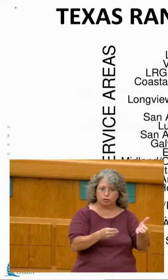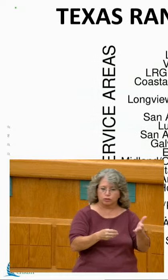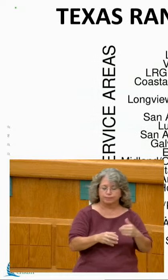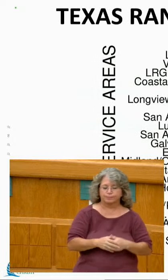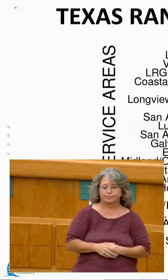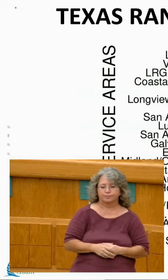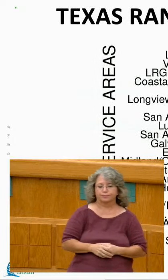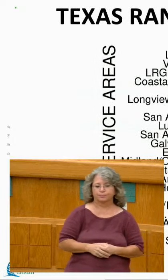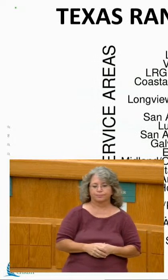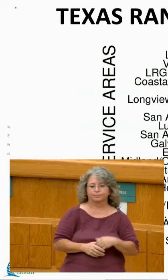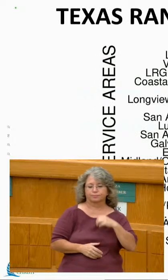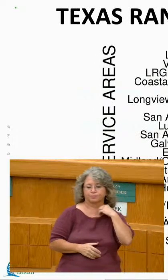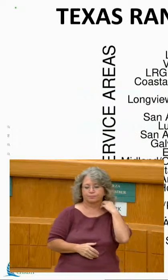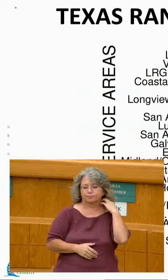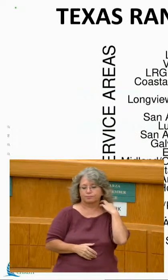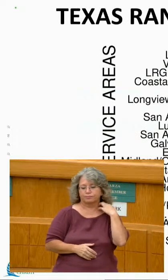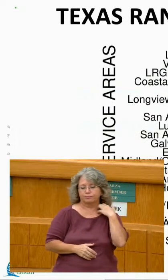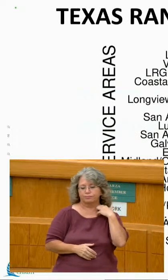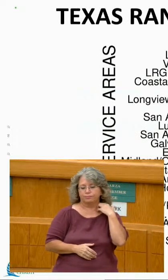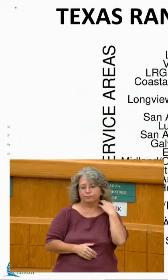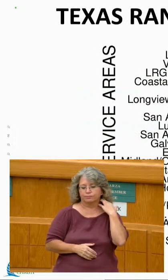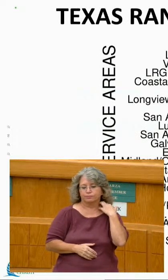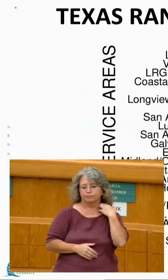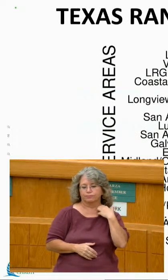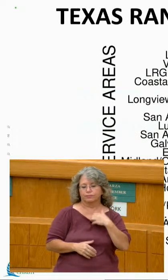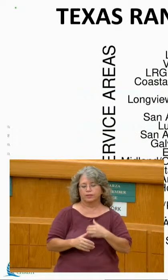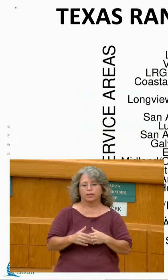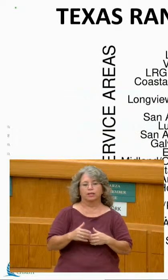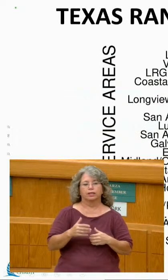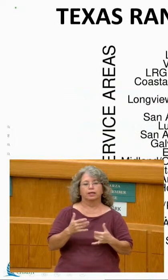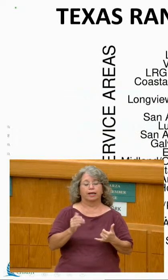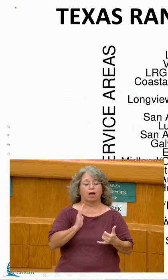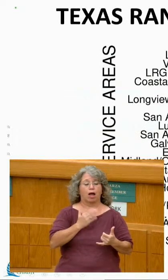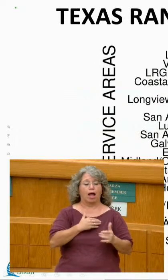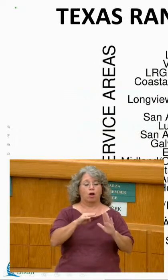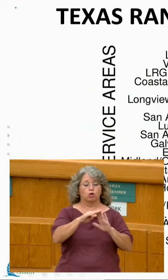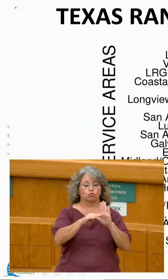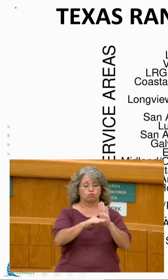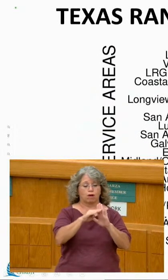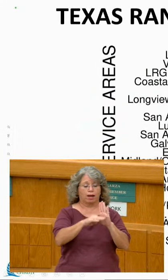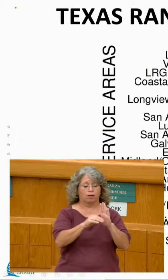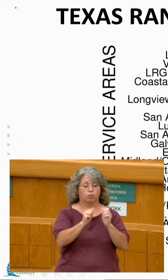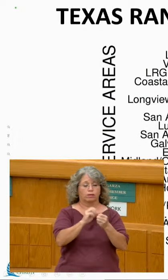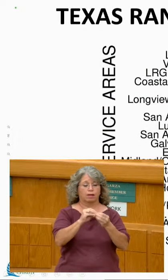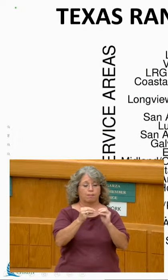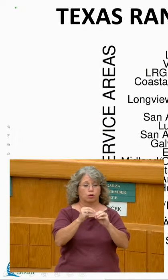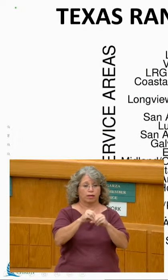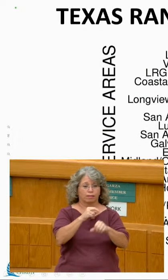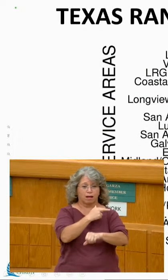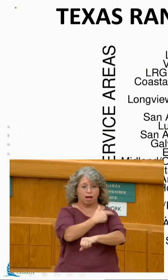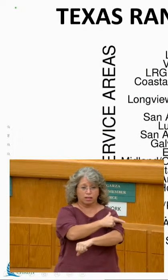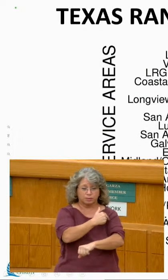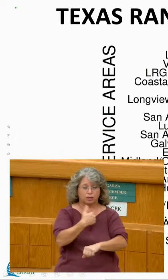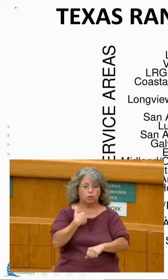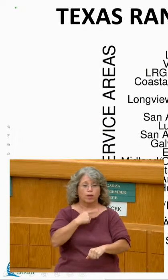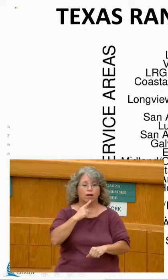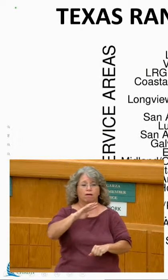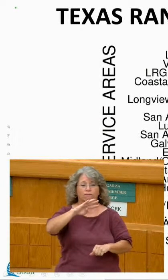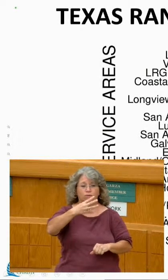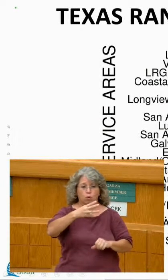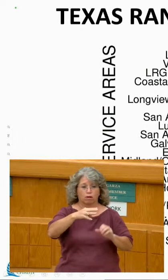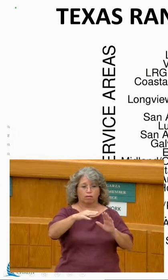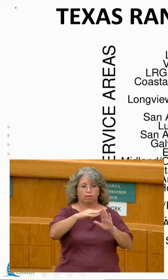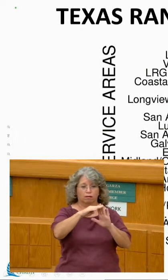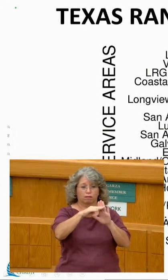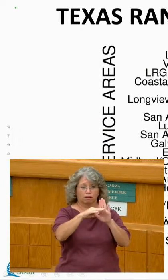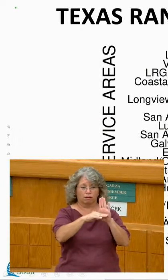moving forward. In terms of our rankings for hospitalizations, we have the fourth most hospitalizations per capita on average